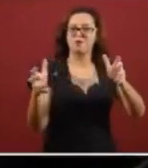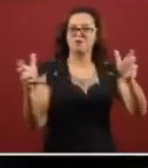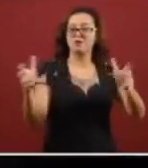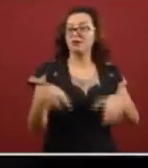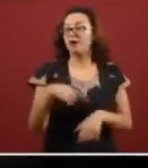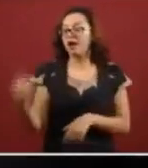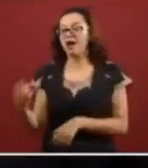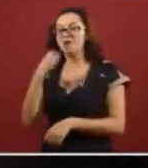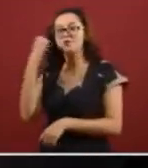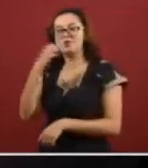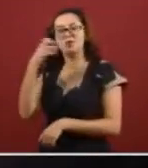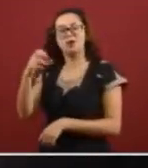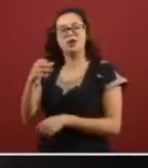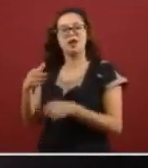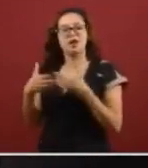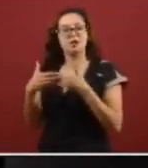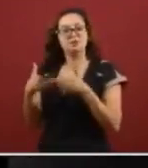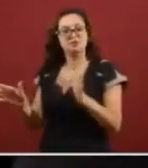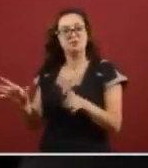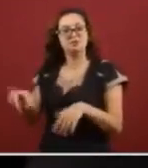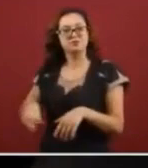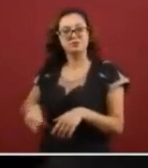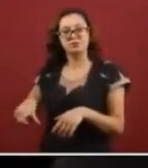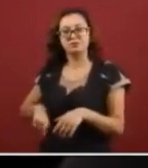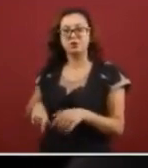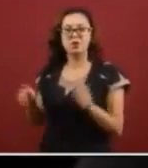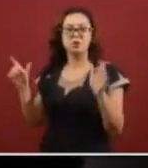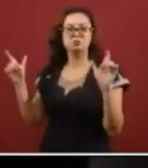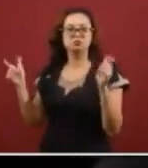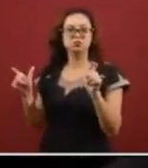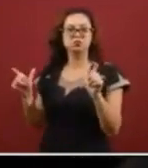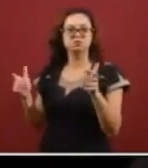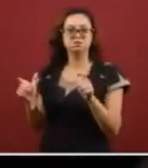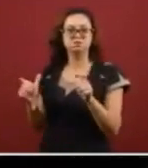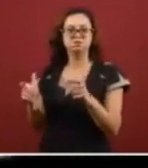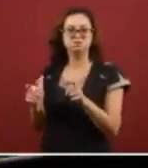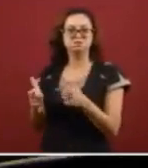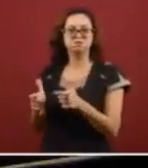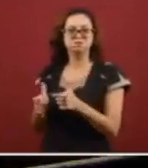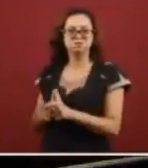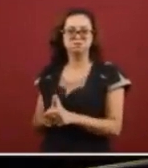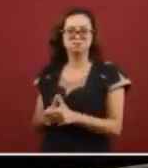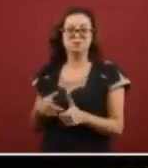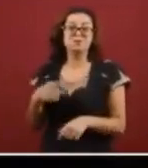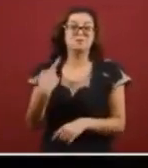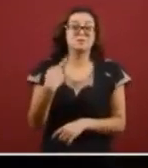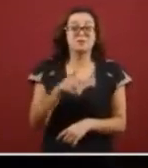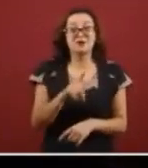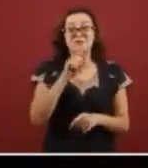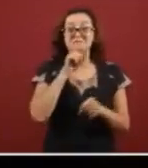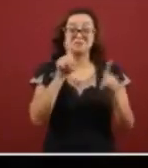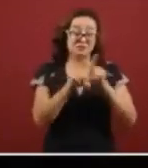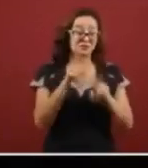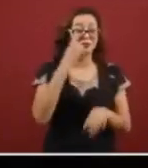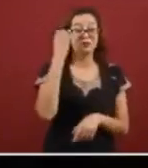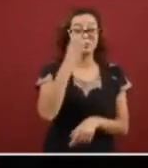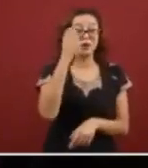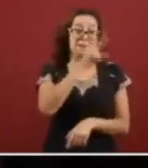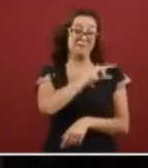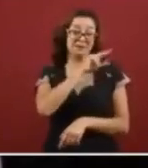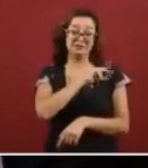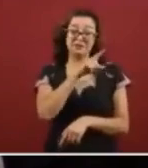higher percentage than in public schools. But then there came a moment that it slowed